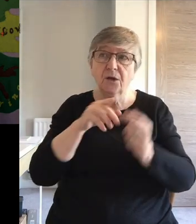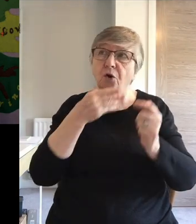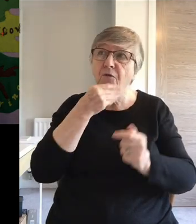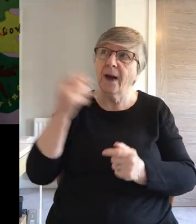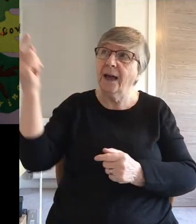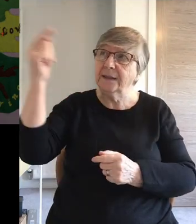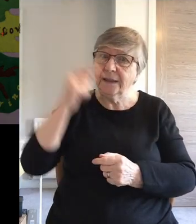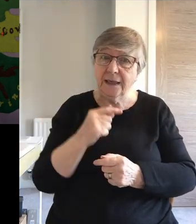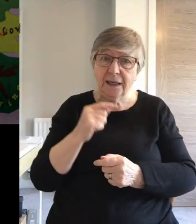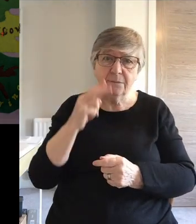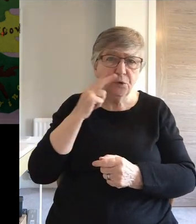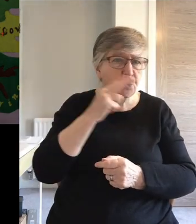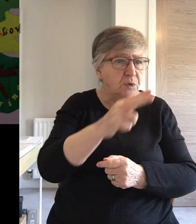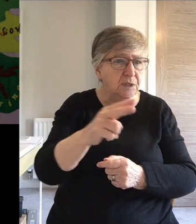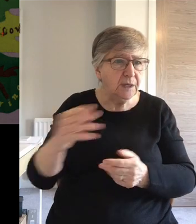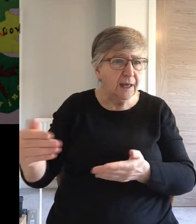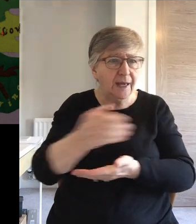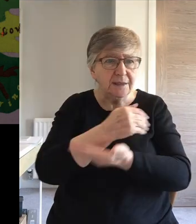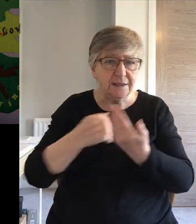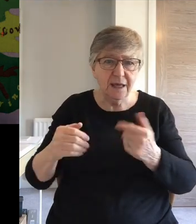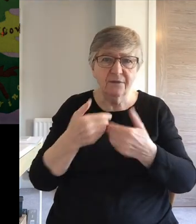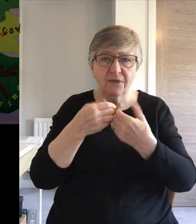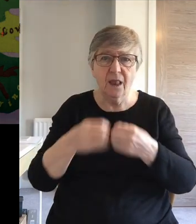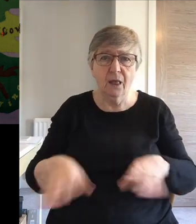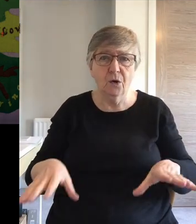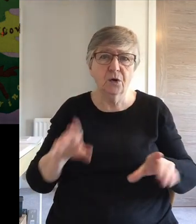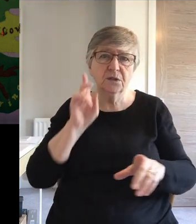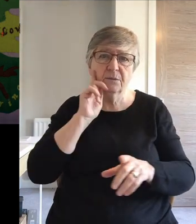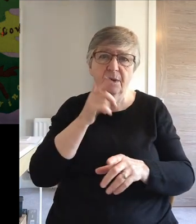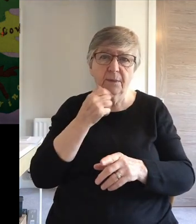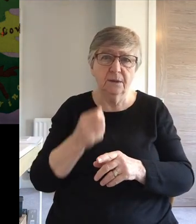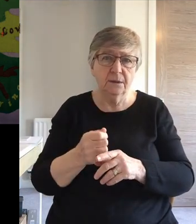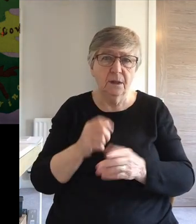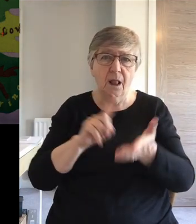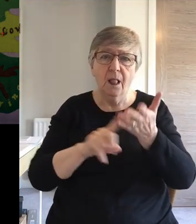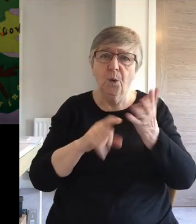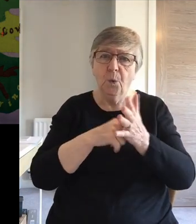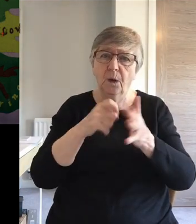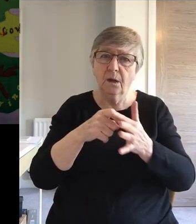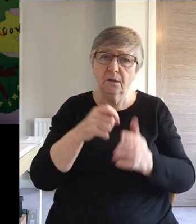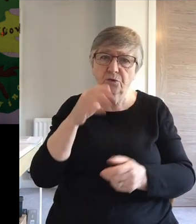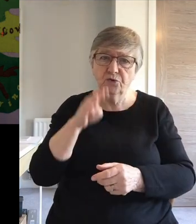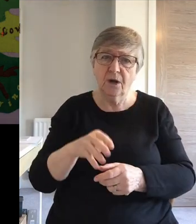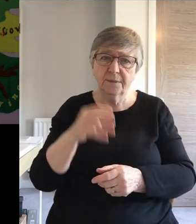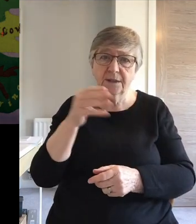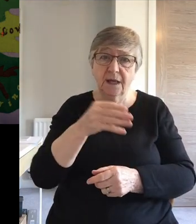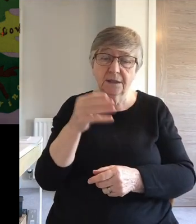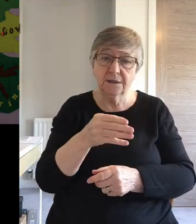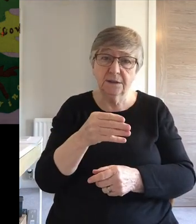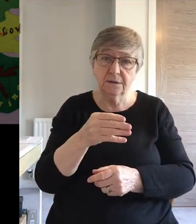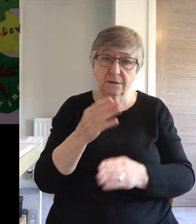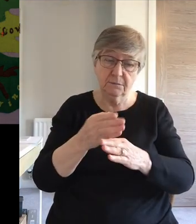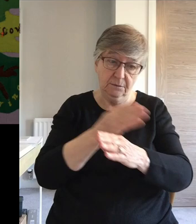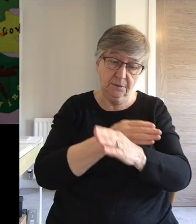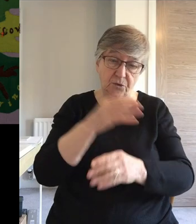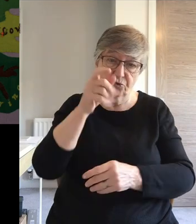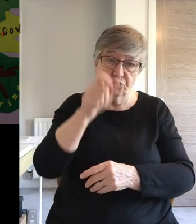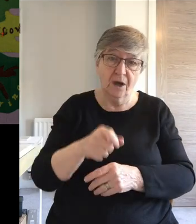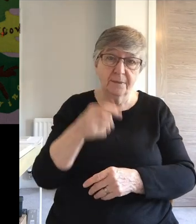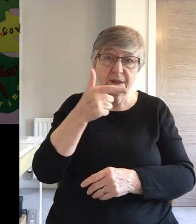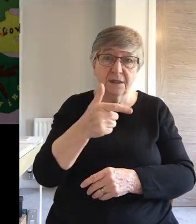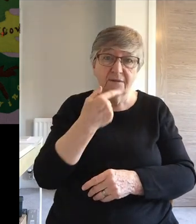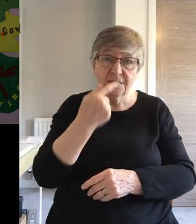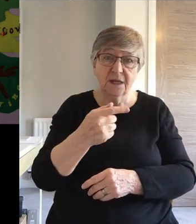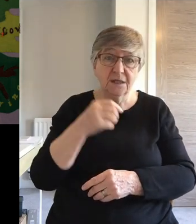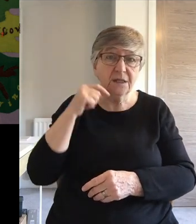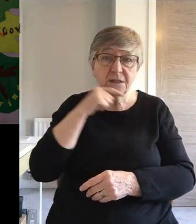The Son of Man came to seek and save the lost, Luke tells us at chapter 19. But a bit earlier in chapter